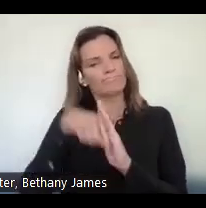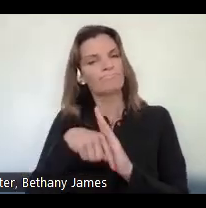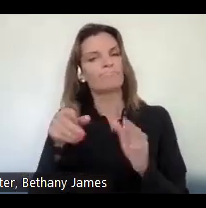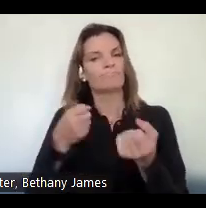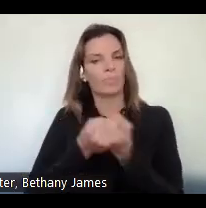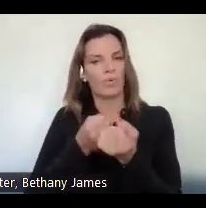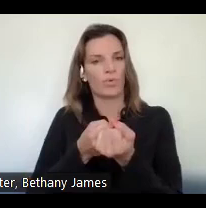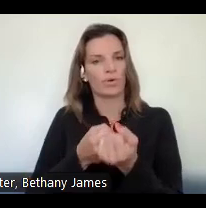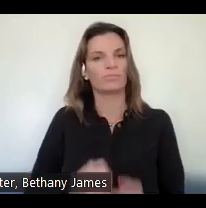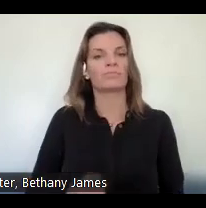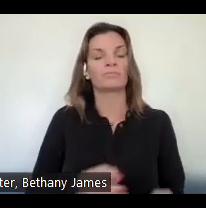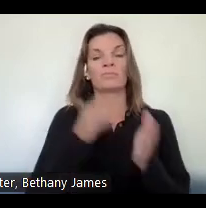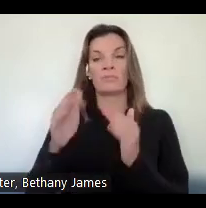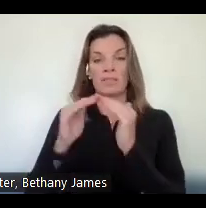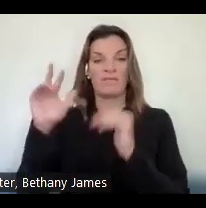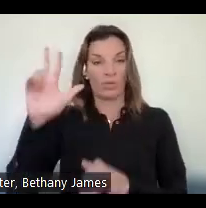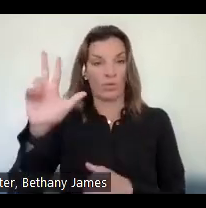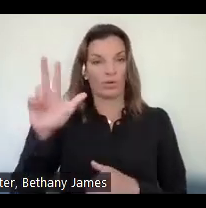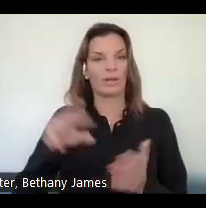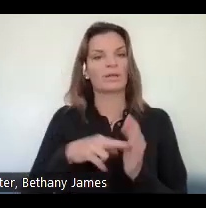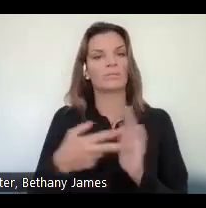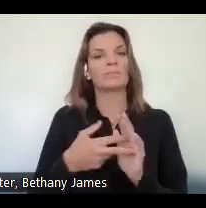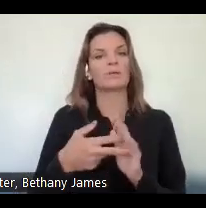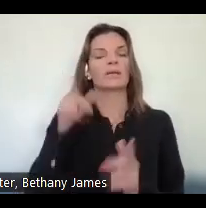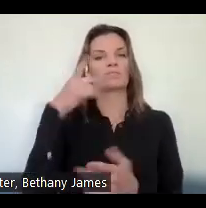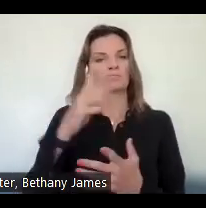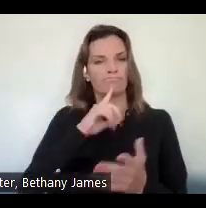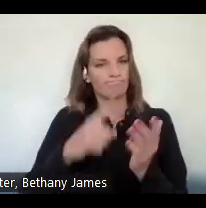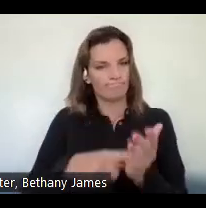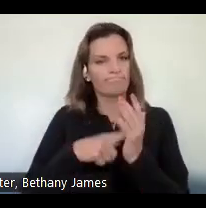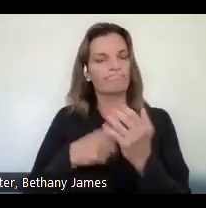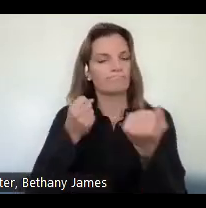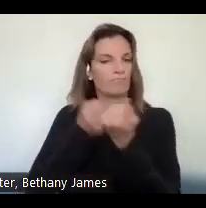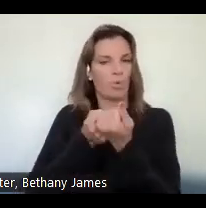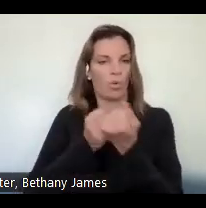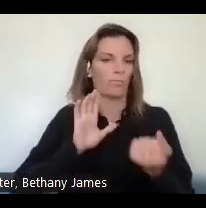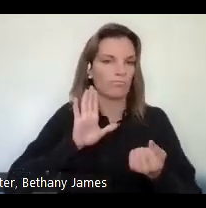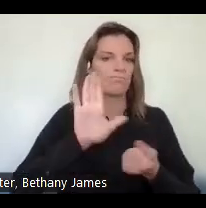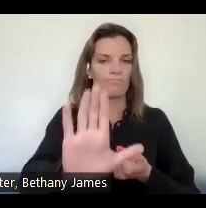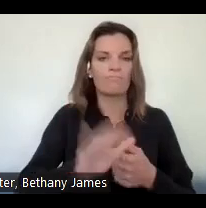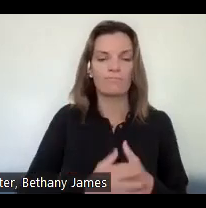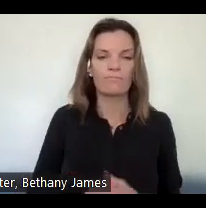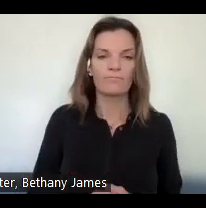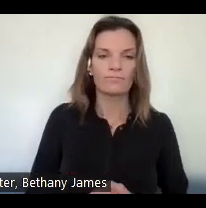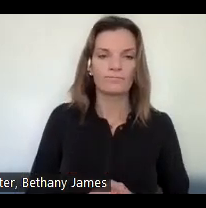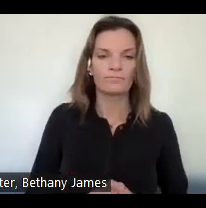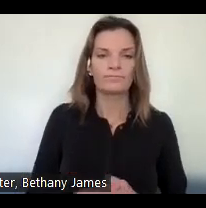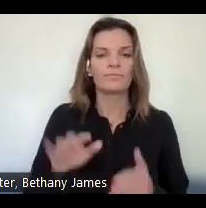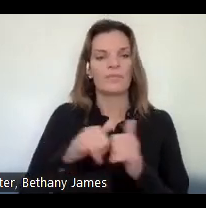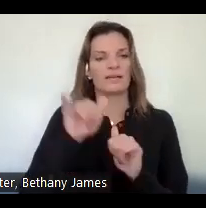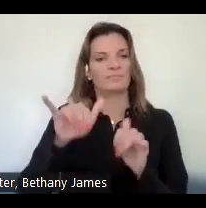And then the level 3, which is those who really require substantial amount of support in order to function